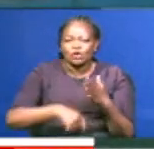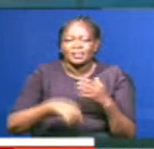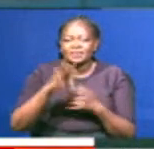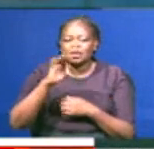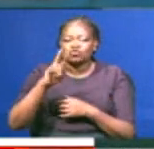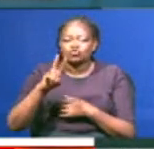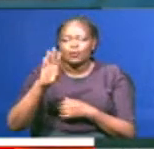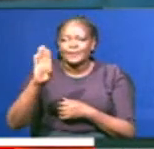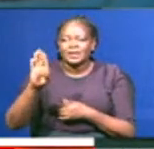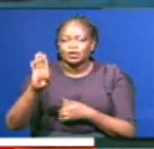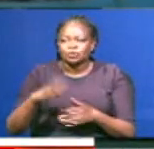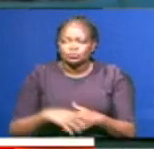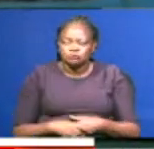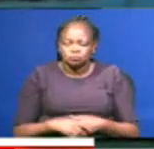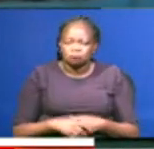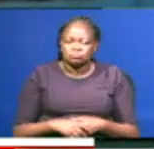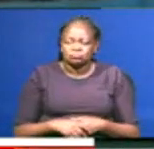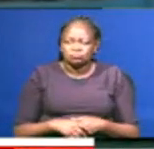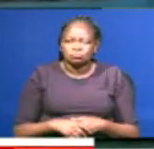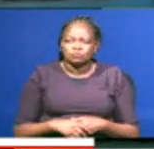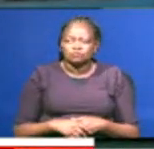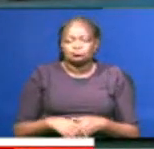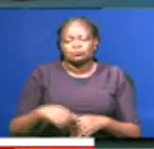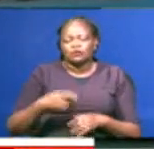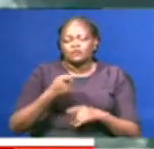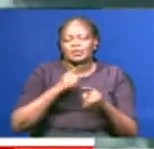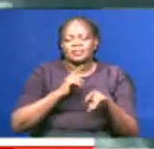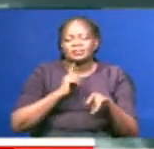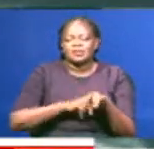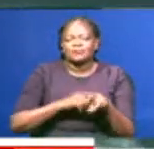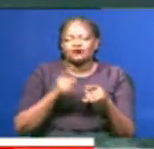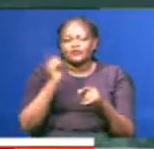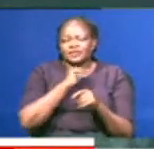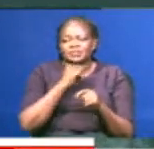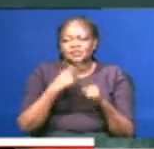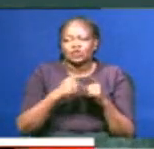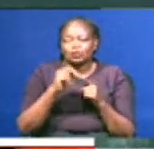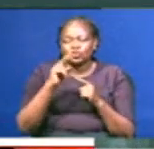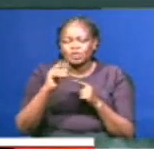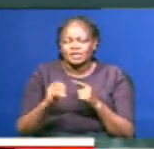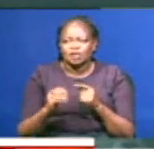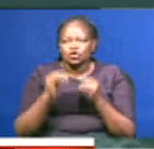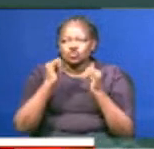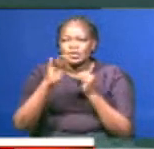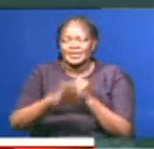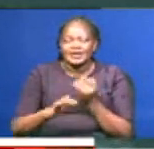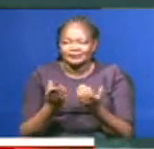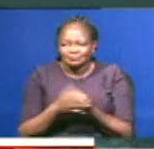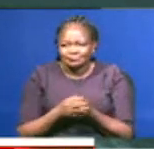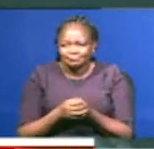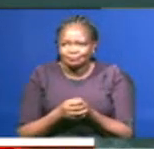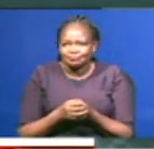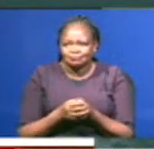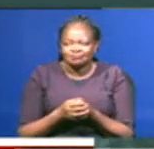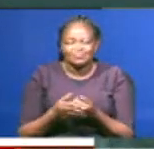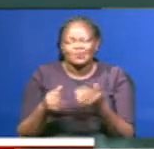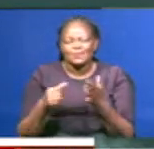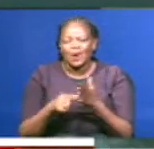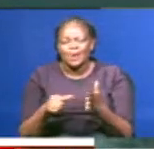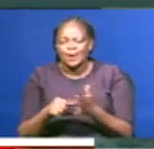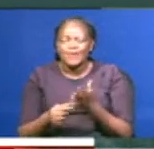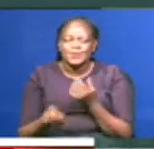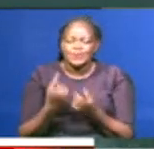billion shillings. Since it was completed in 2020, the new terminal has been dogged by disagreements over